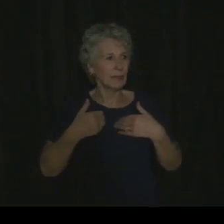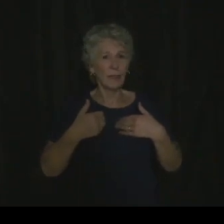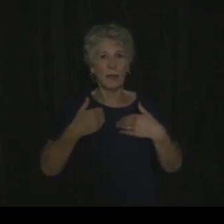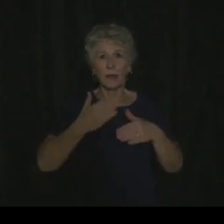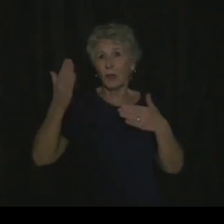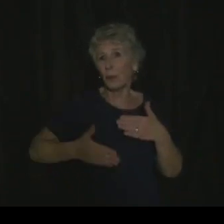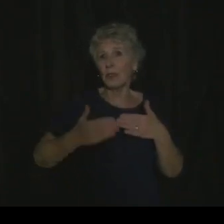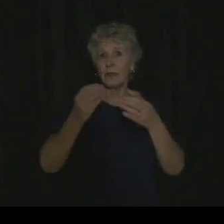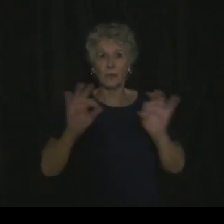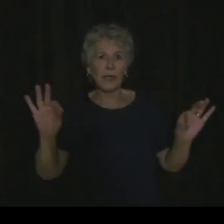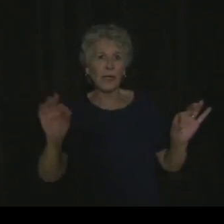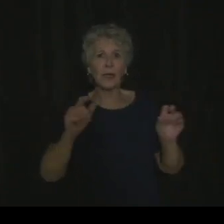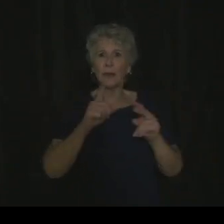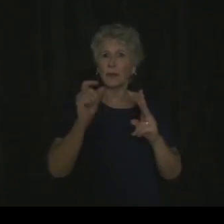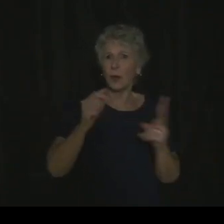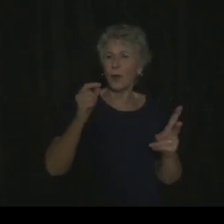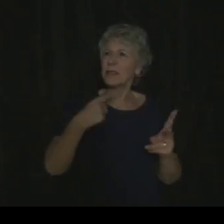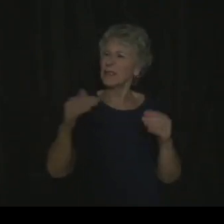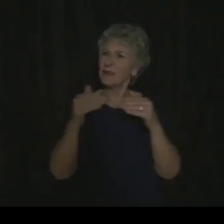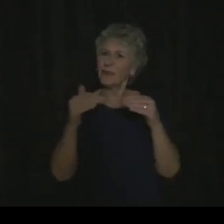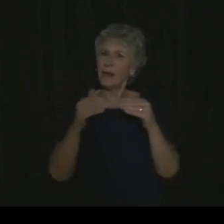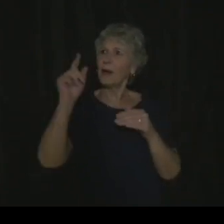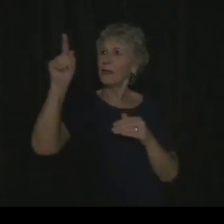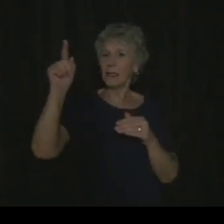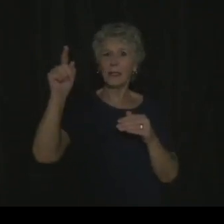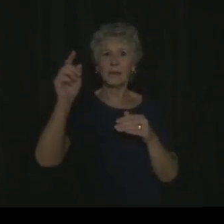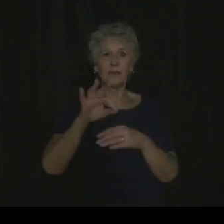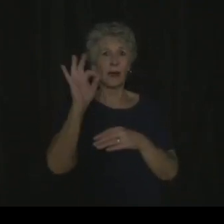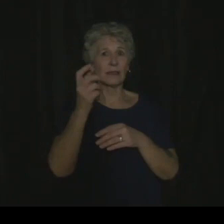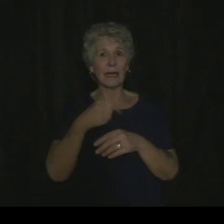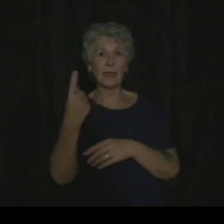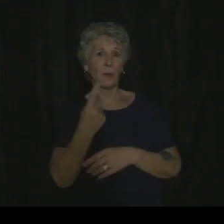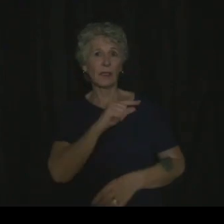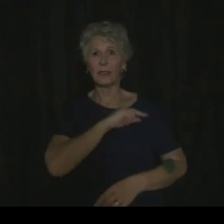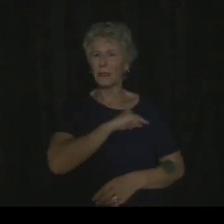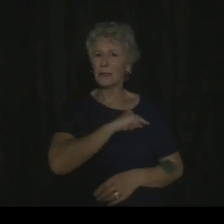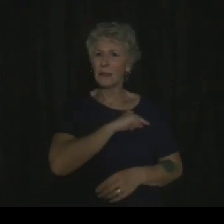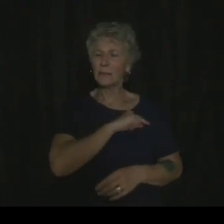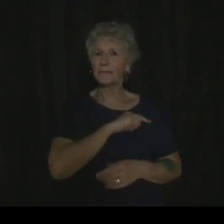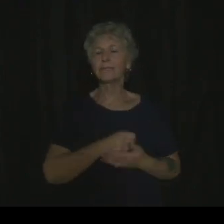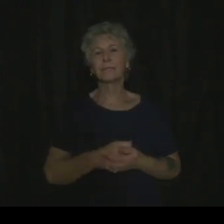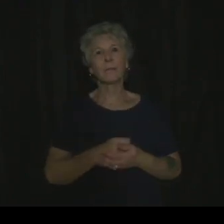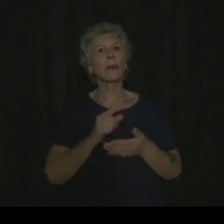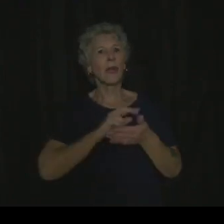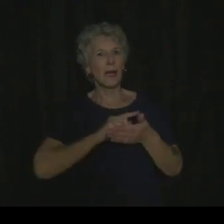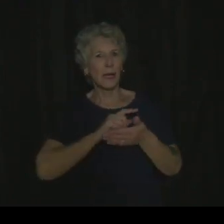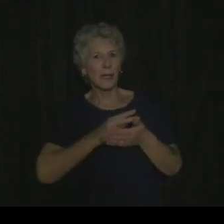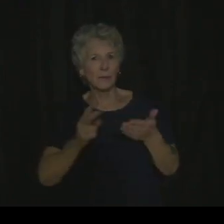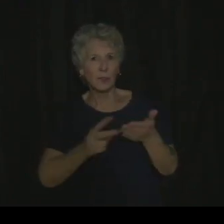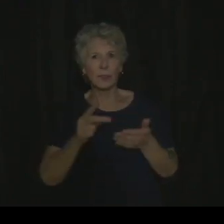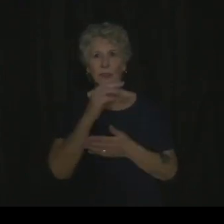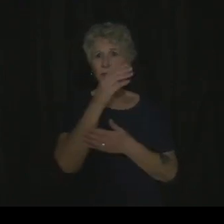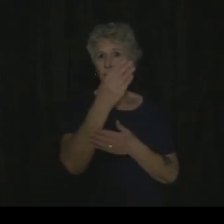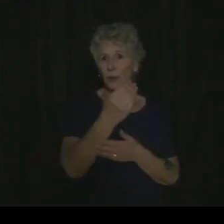total choice, then is it fair that God finds anyone guilty? And so in verses 14 through 18 of